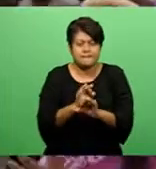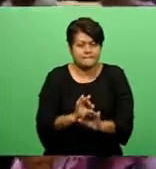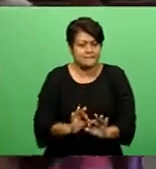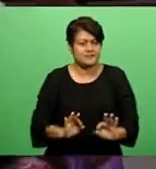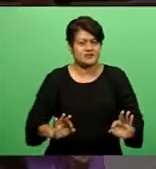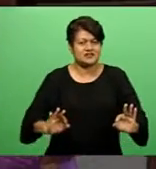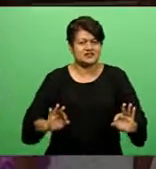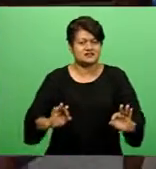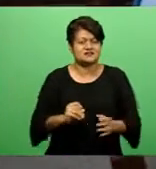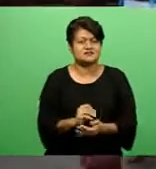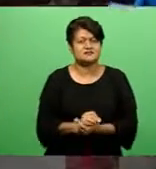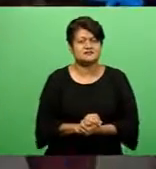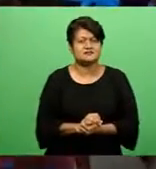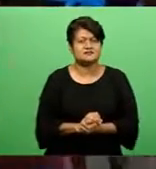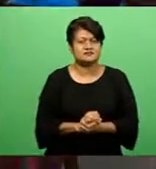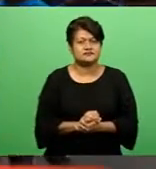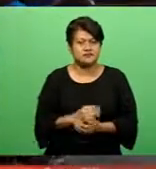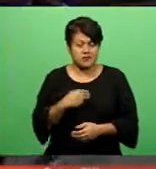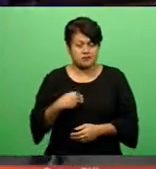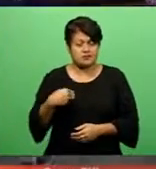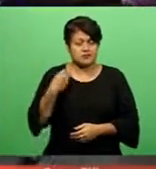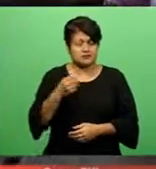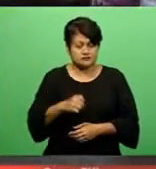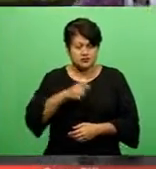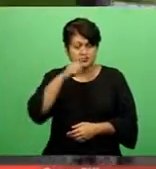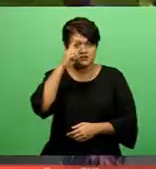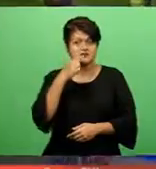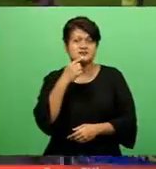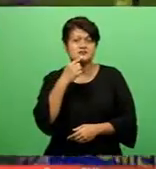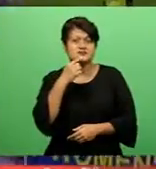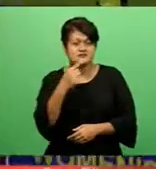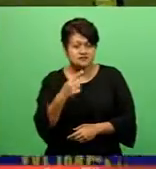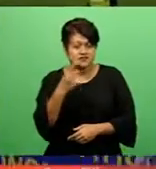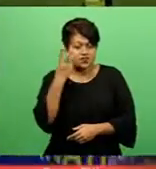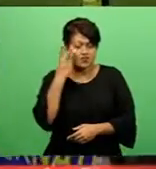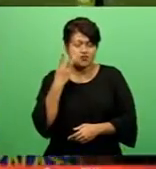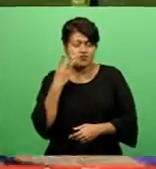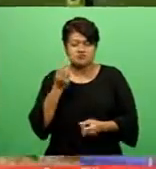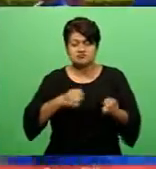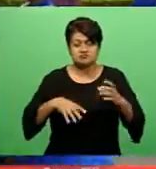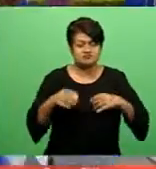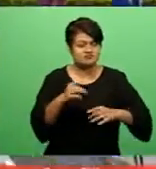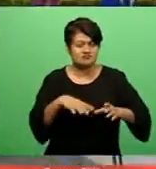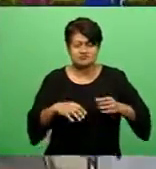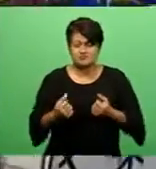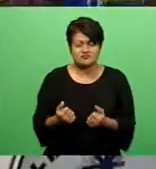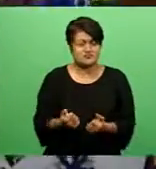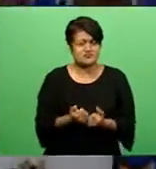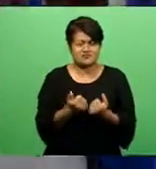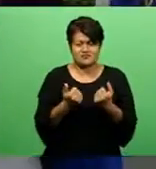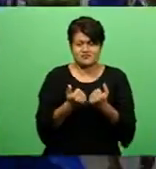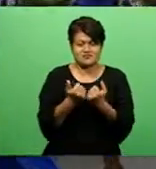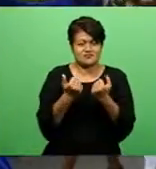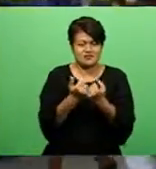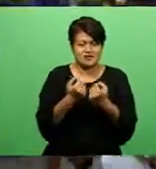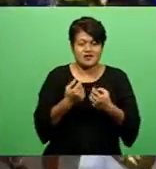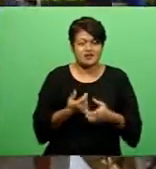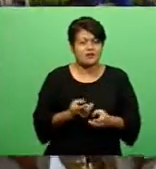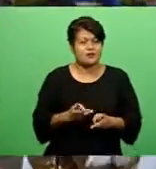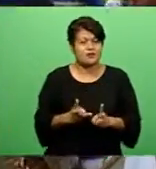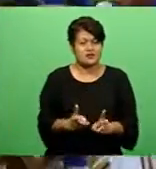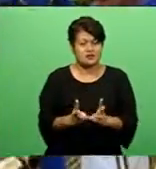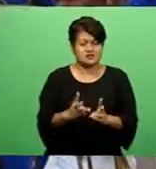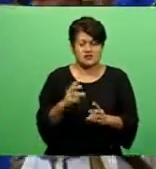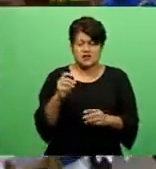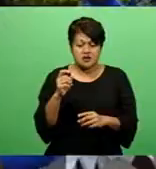Akbar says women have contributed immensely in various sectors, and they must be judged for what they have delivered and not